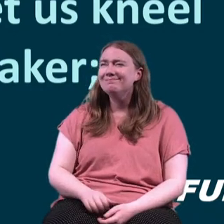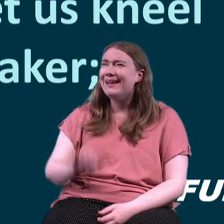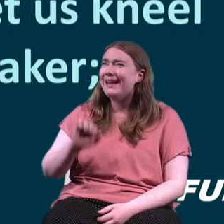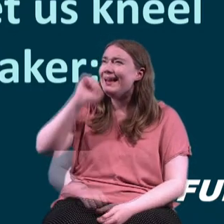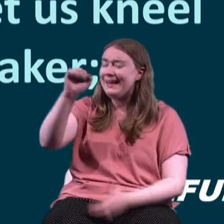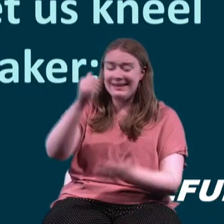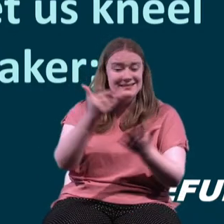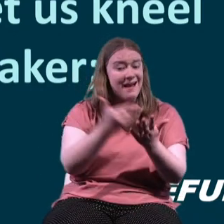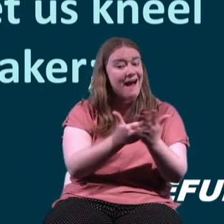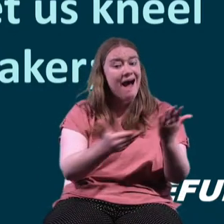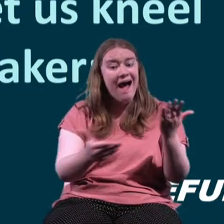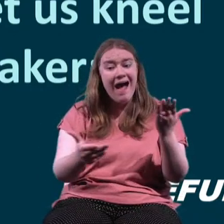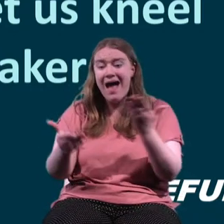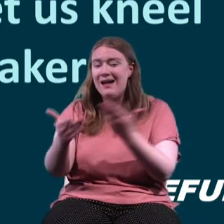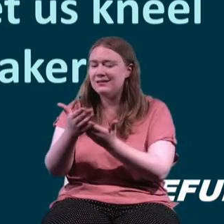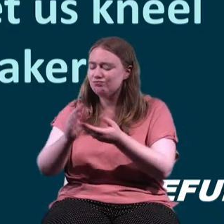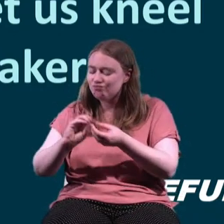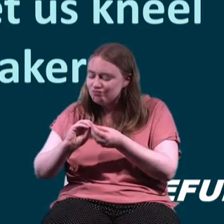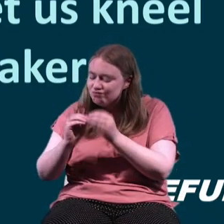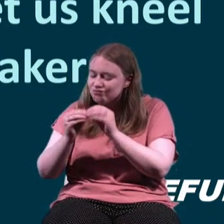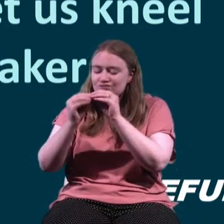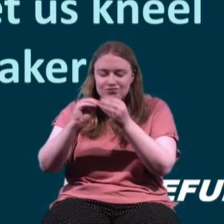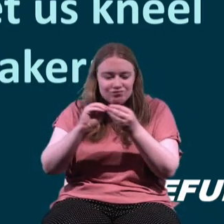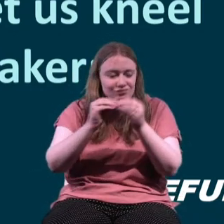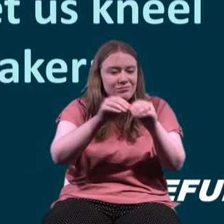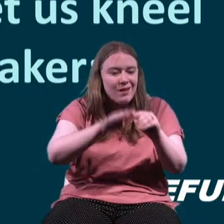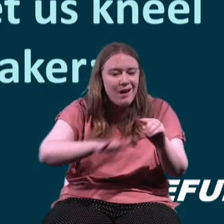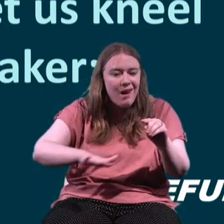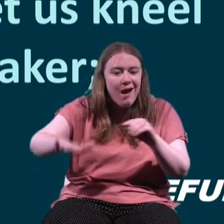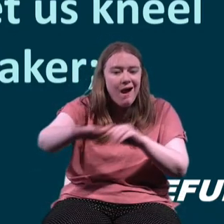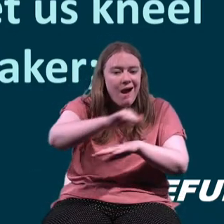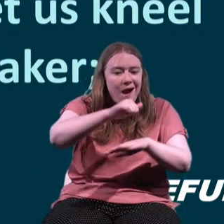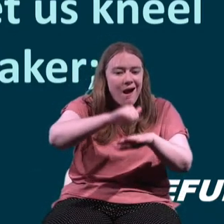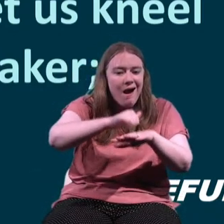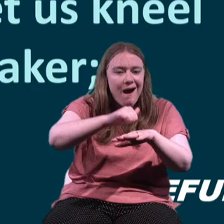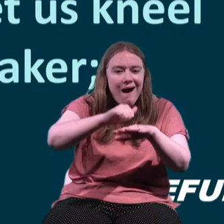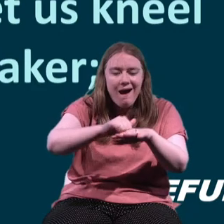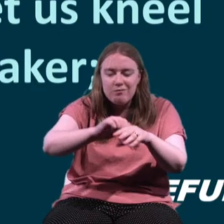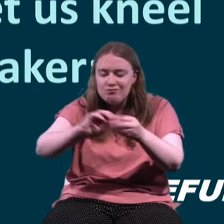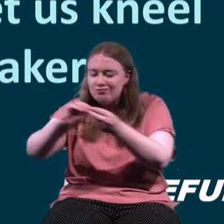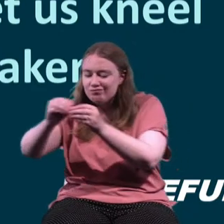hands formed the dry land.